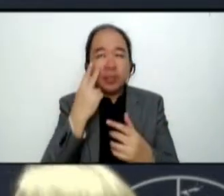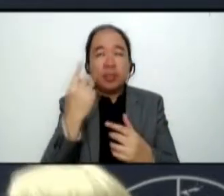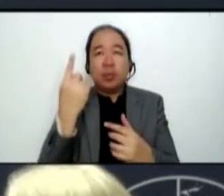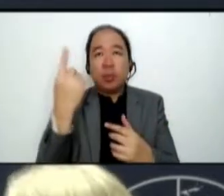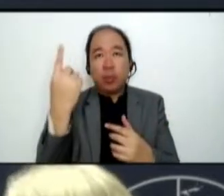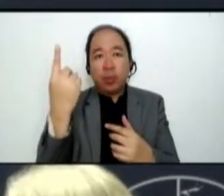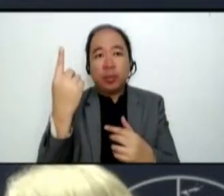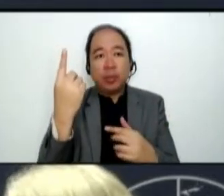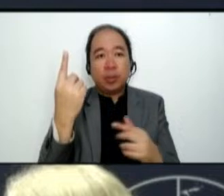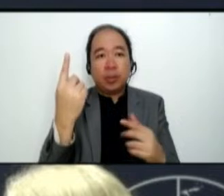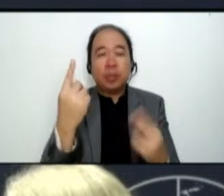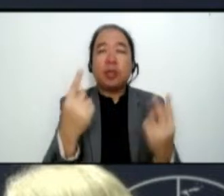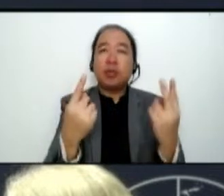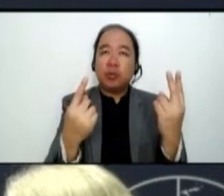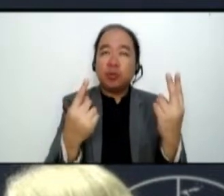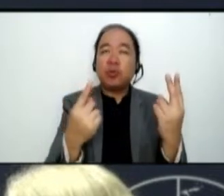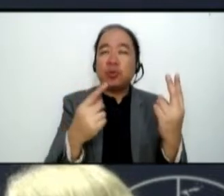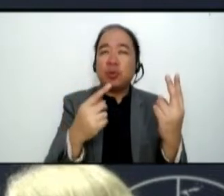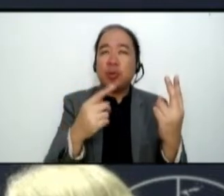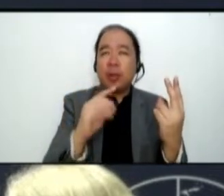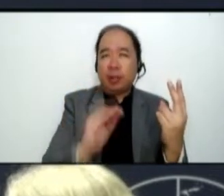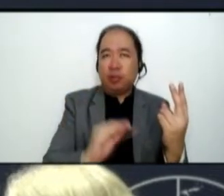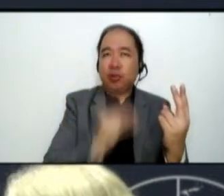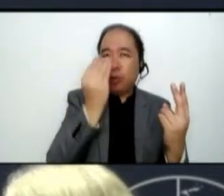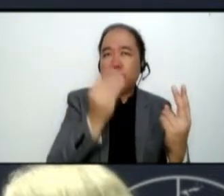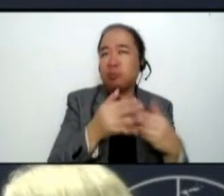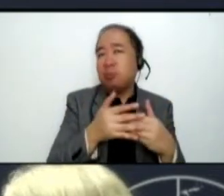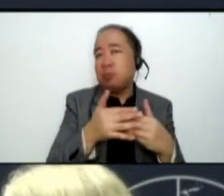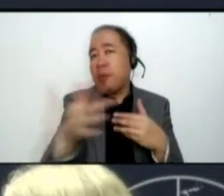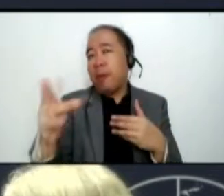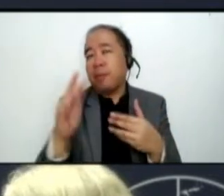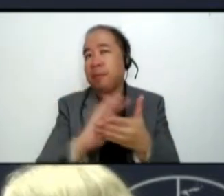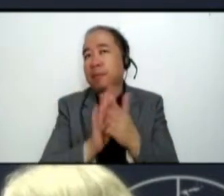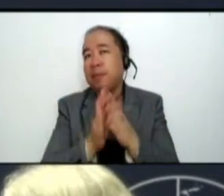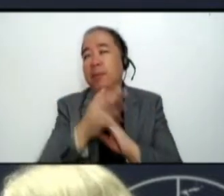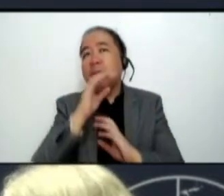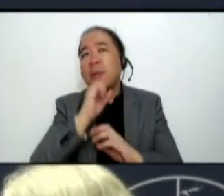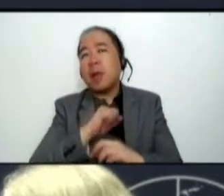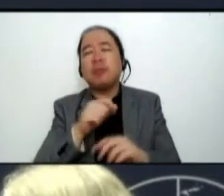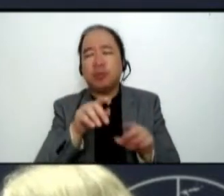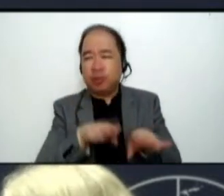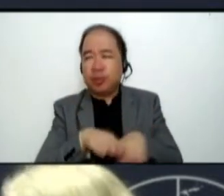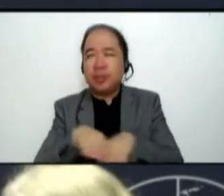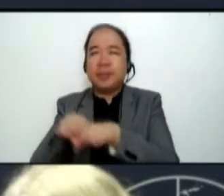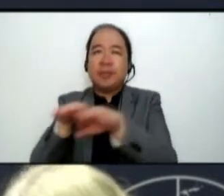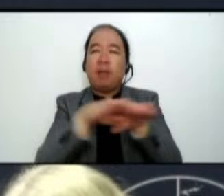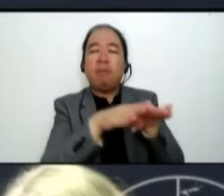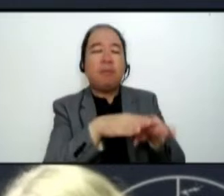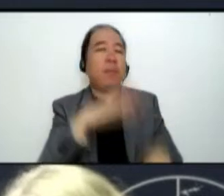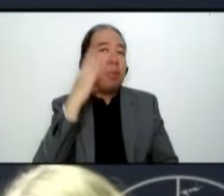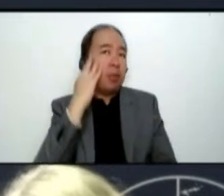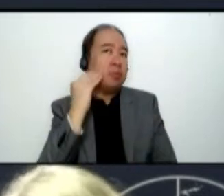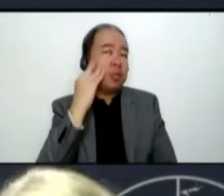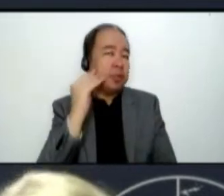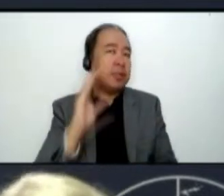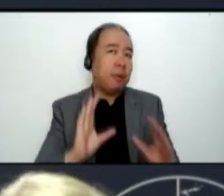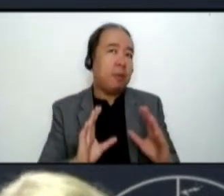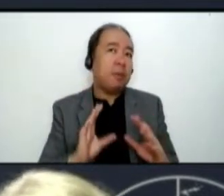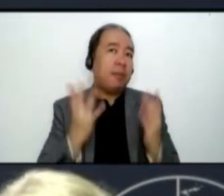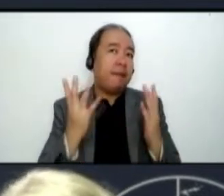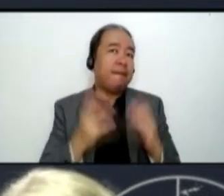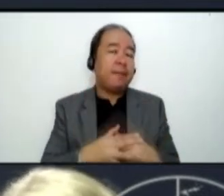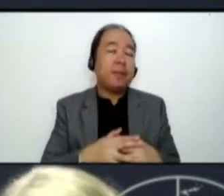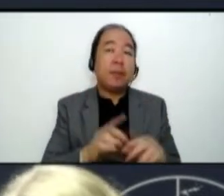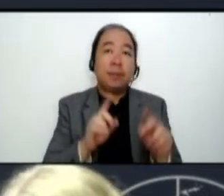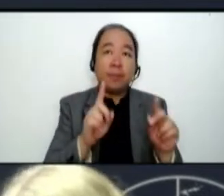Aizan, right? So that's the life journey that we all undertake. I think based on our focus group discussions,